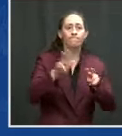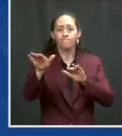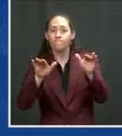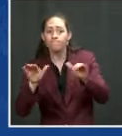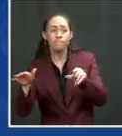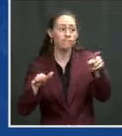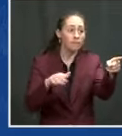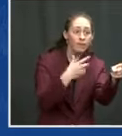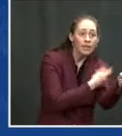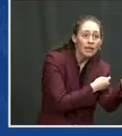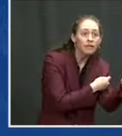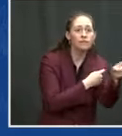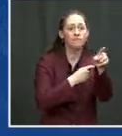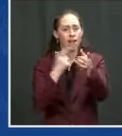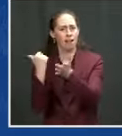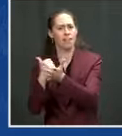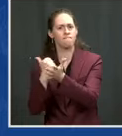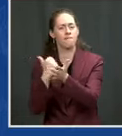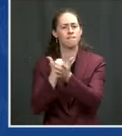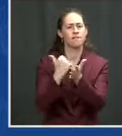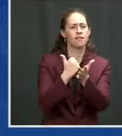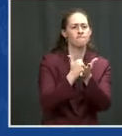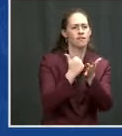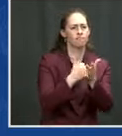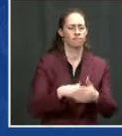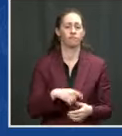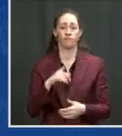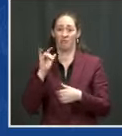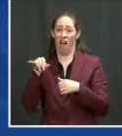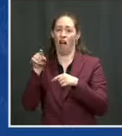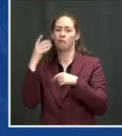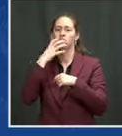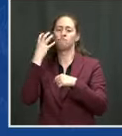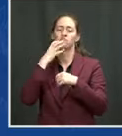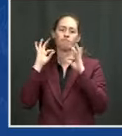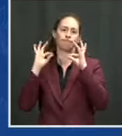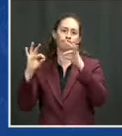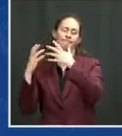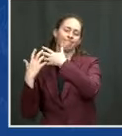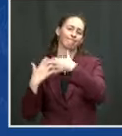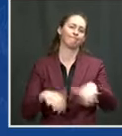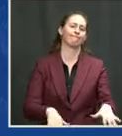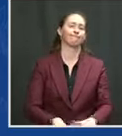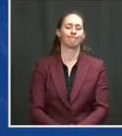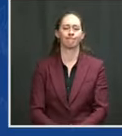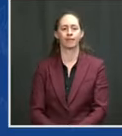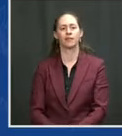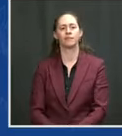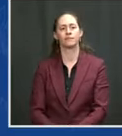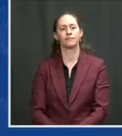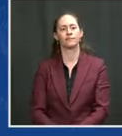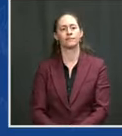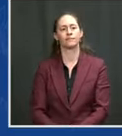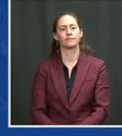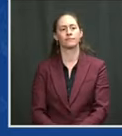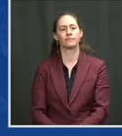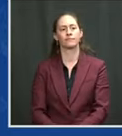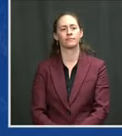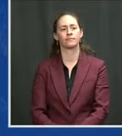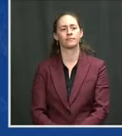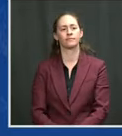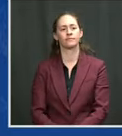very, very well. We're really decentralized in Ohio, Mr. President. have 113 local health departments. And it's the